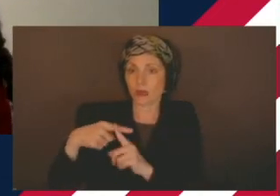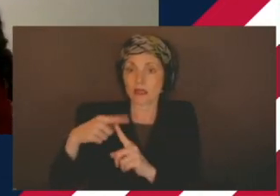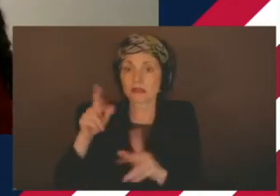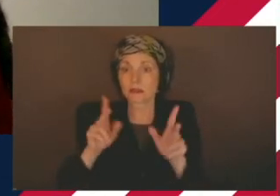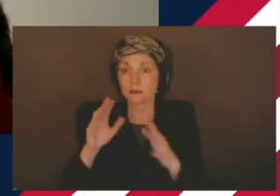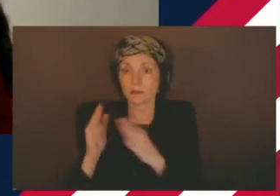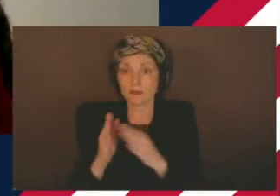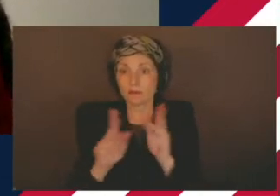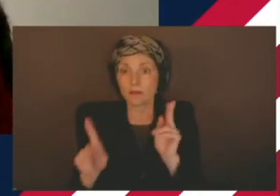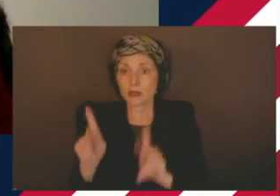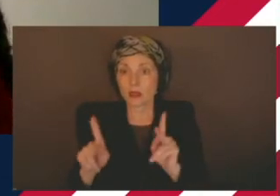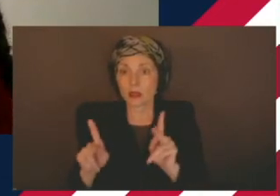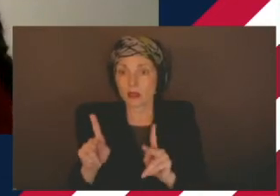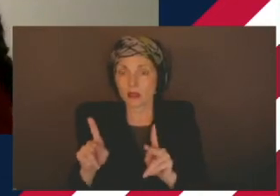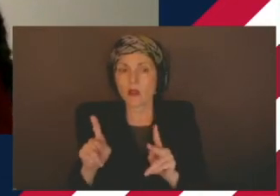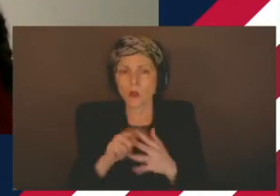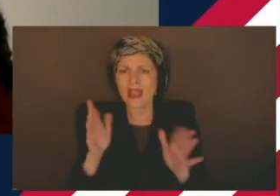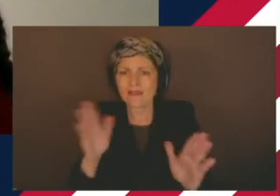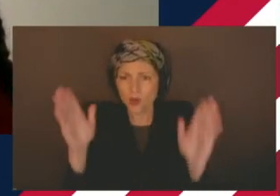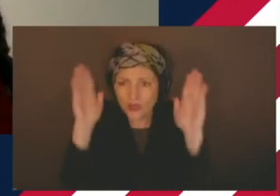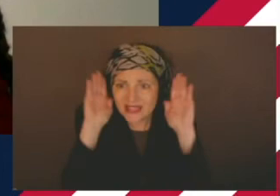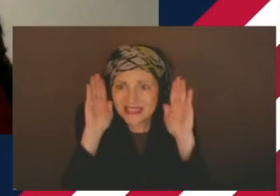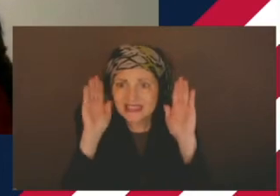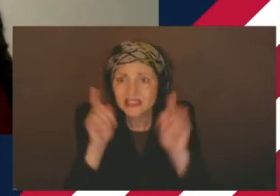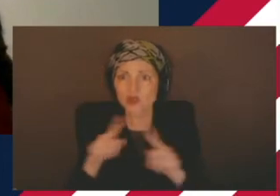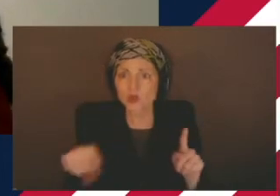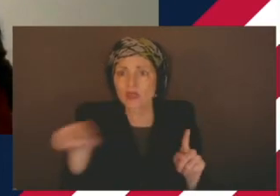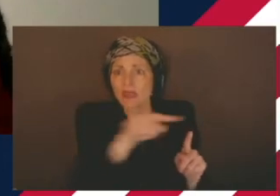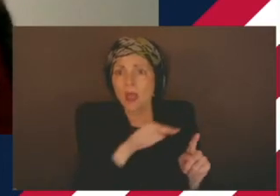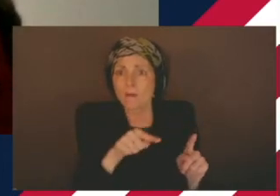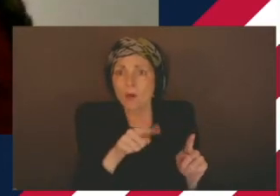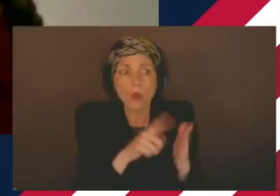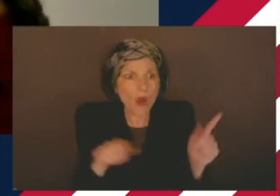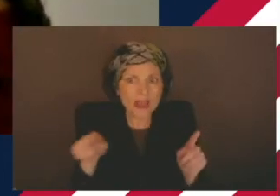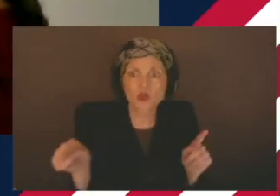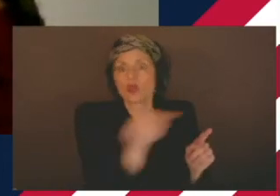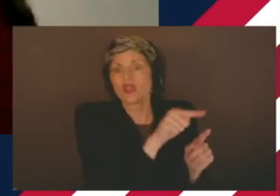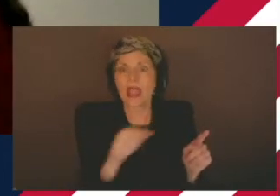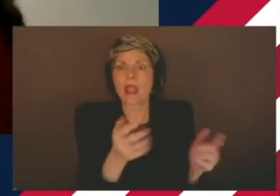what they need in their communities and what they really want to see push forward.